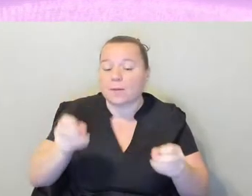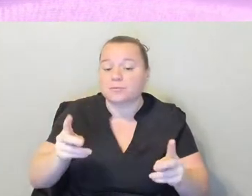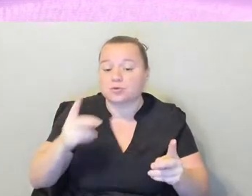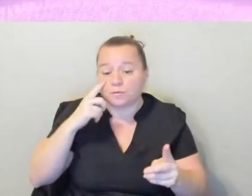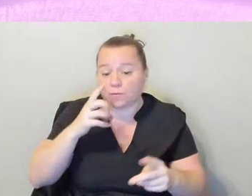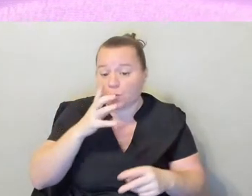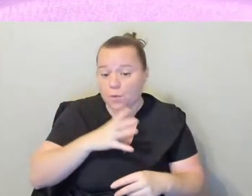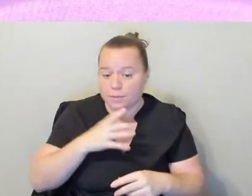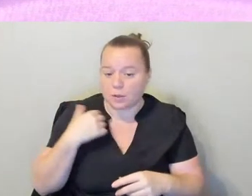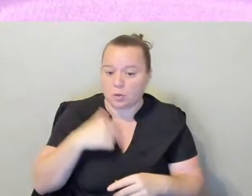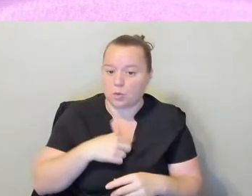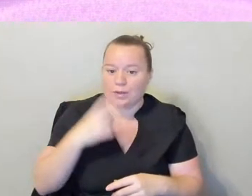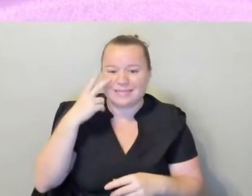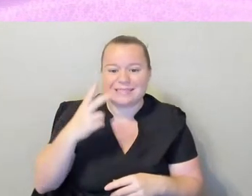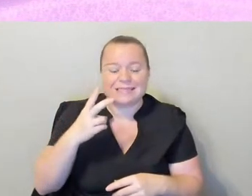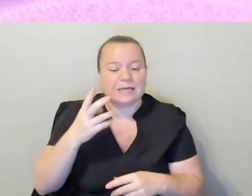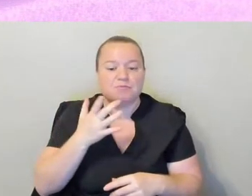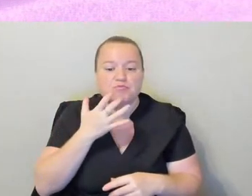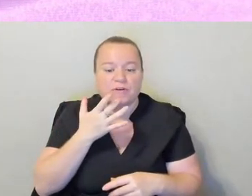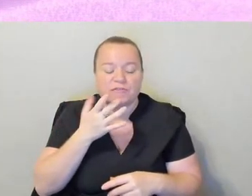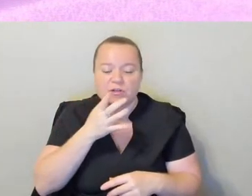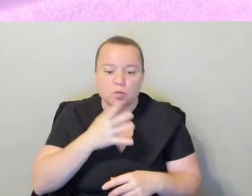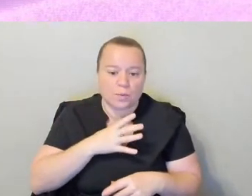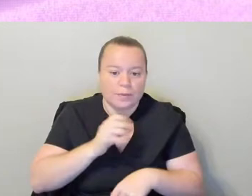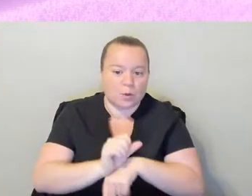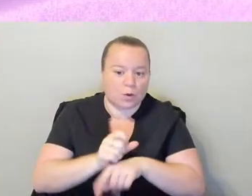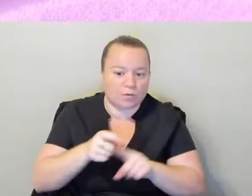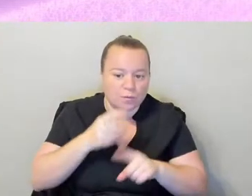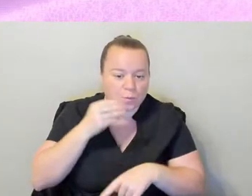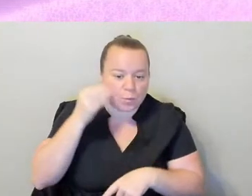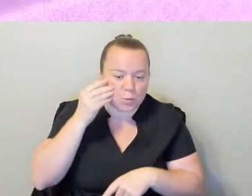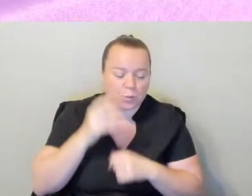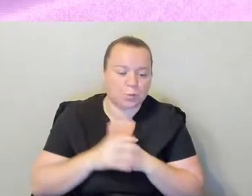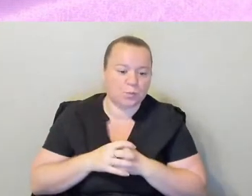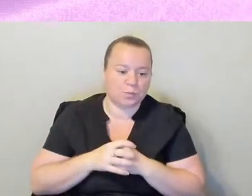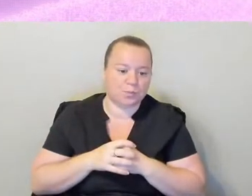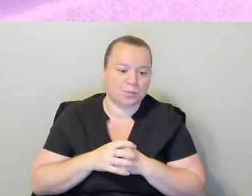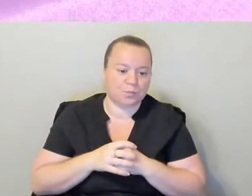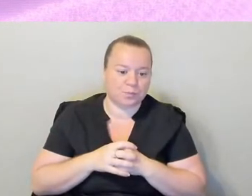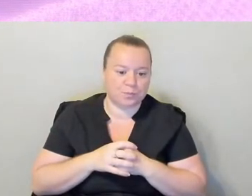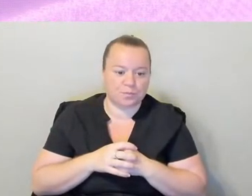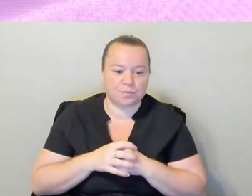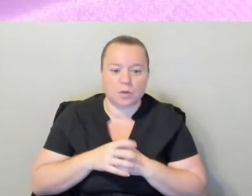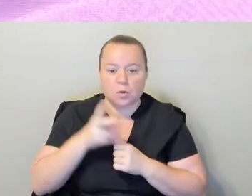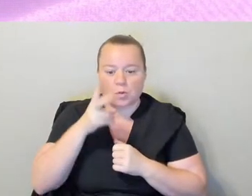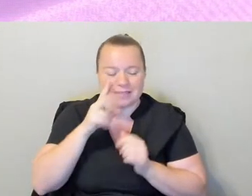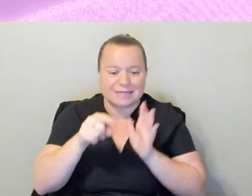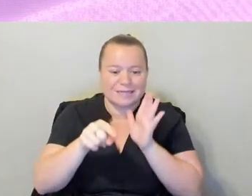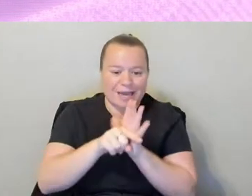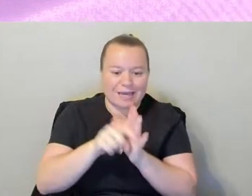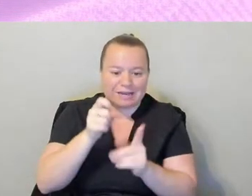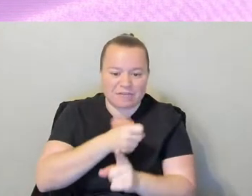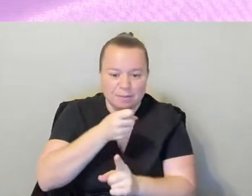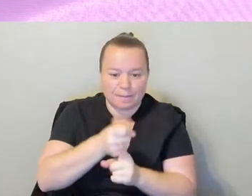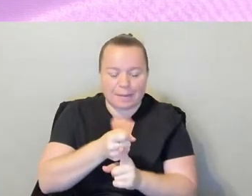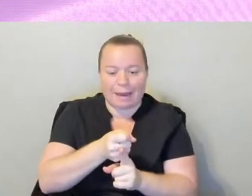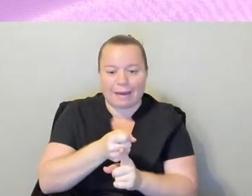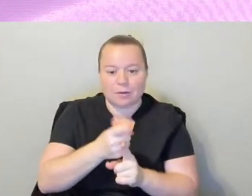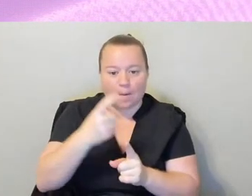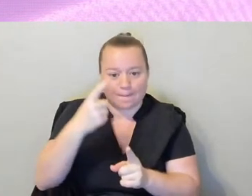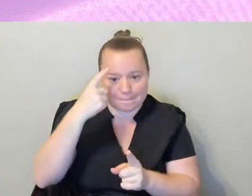preference of women to teleworking. We can see the negative impact on mental well-being and